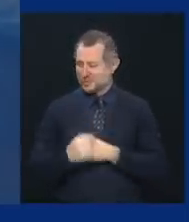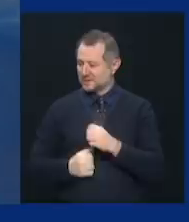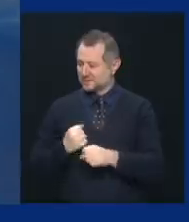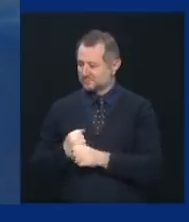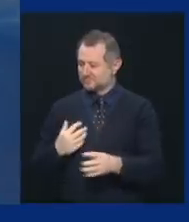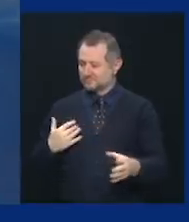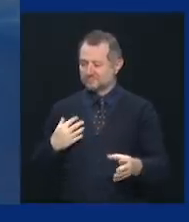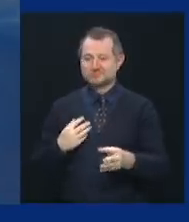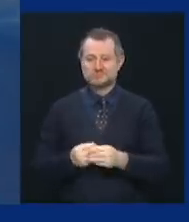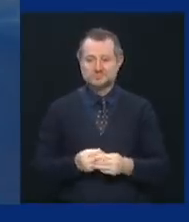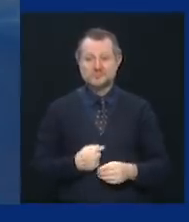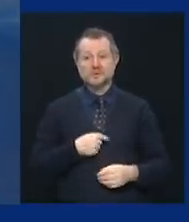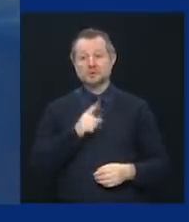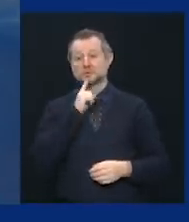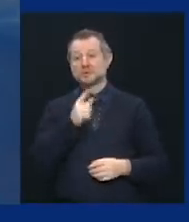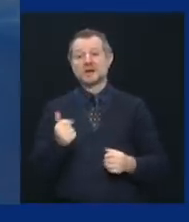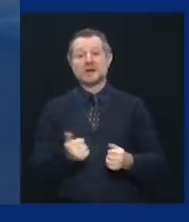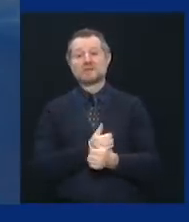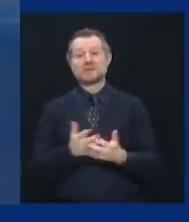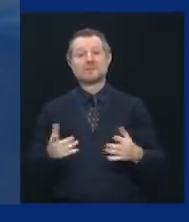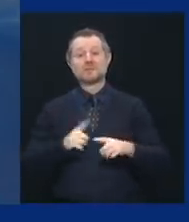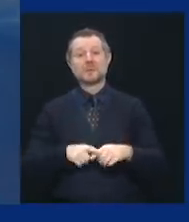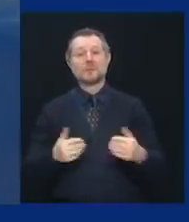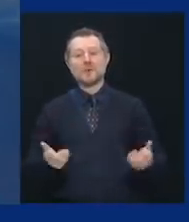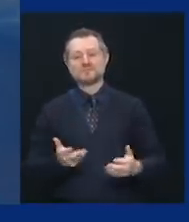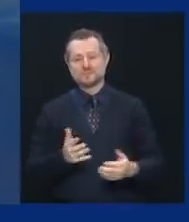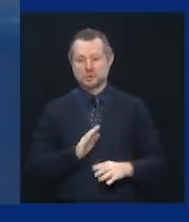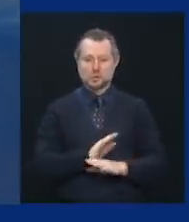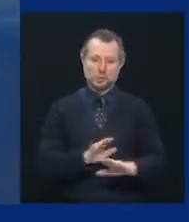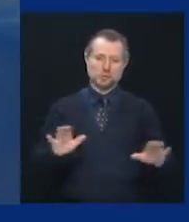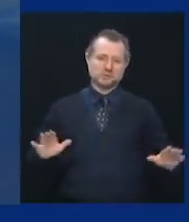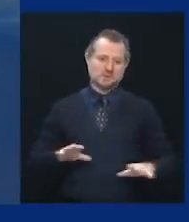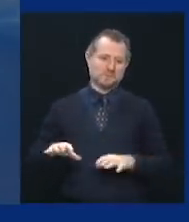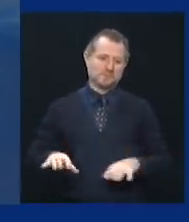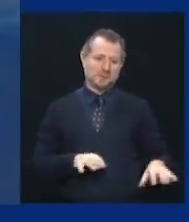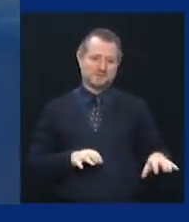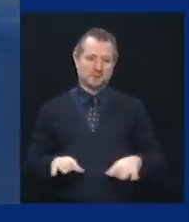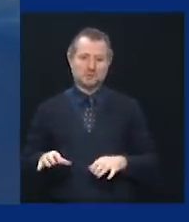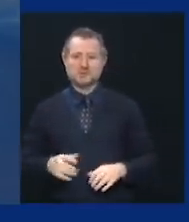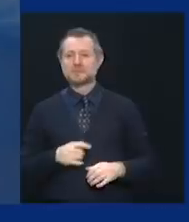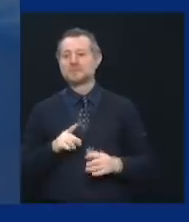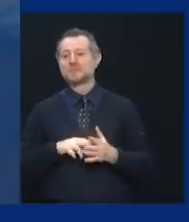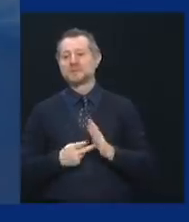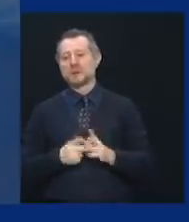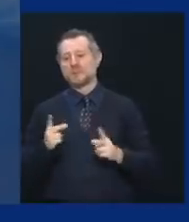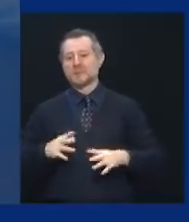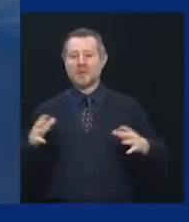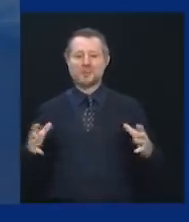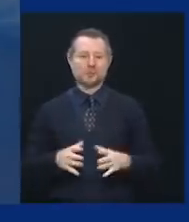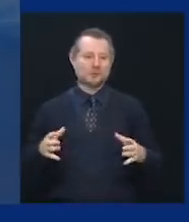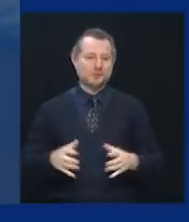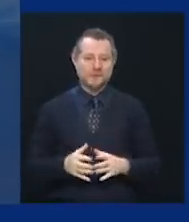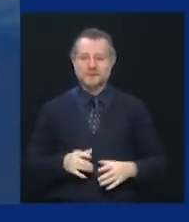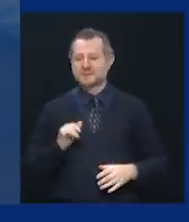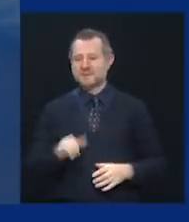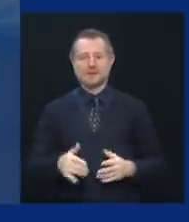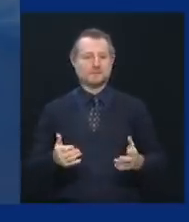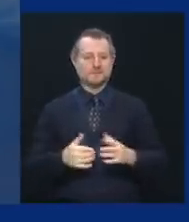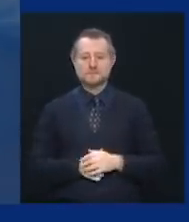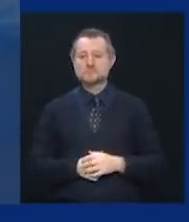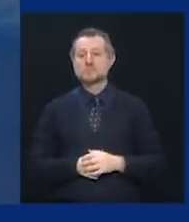a function of our activity. It is these social gatherings. I know people